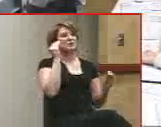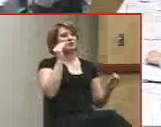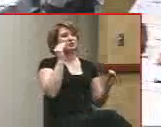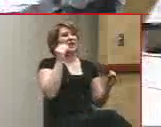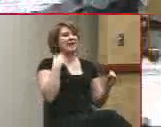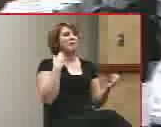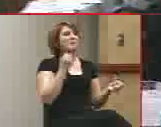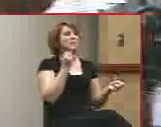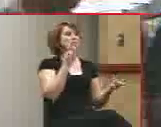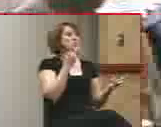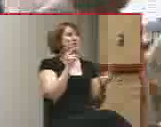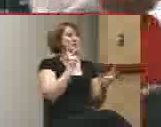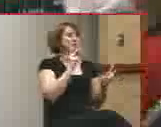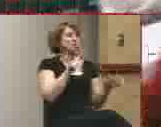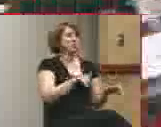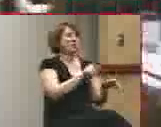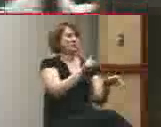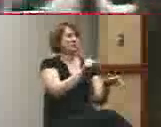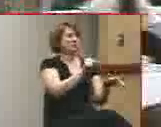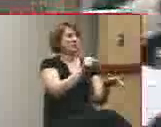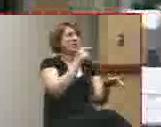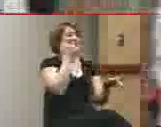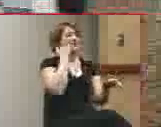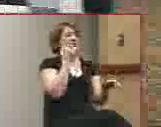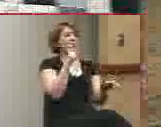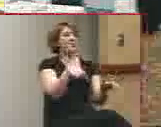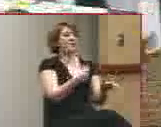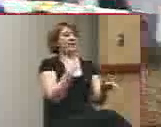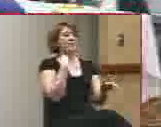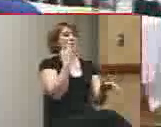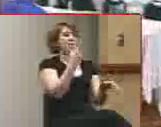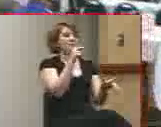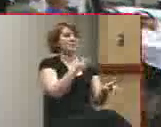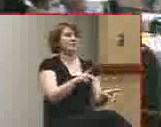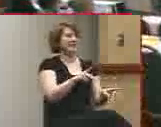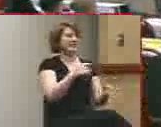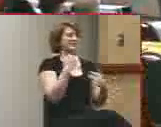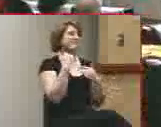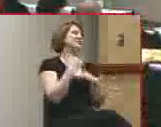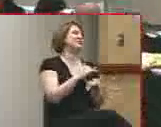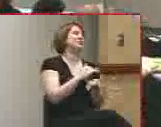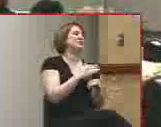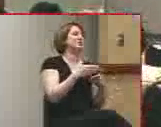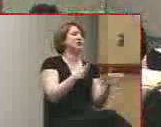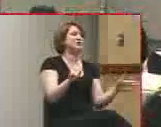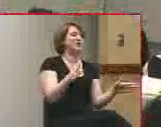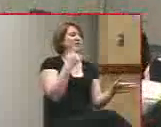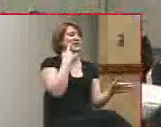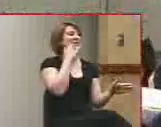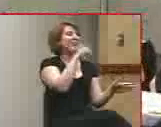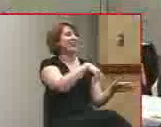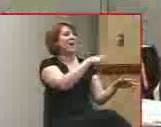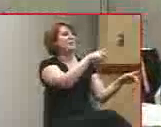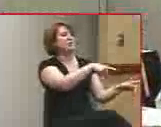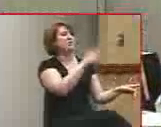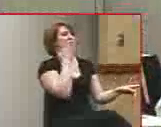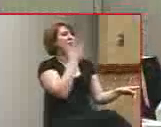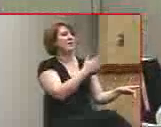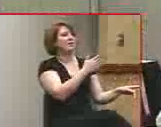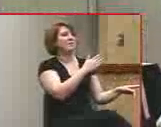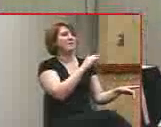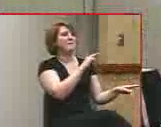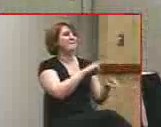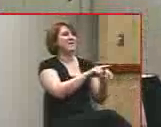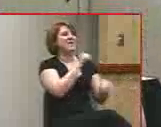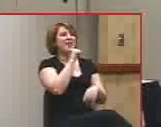have multiple people doing it. Because if you only have one person do it, you're likely to get restricted generalization, where she thinks that person will do it, instead